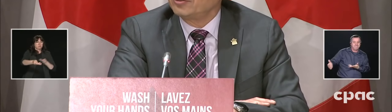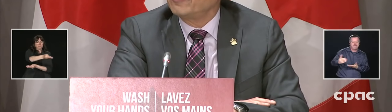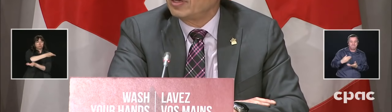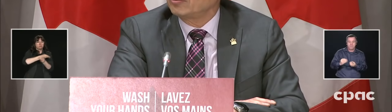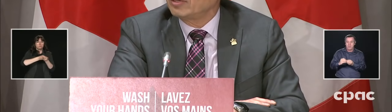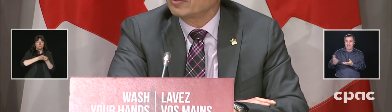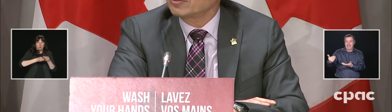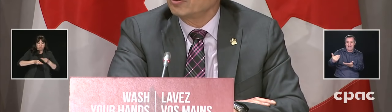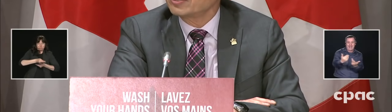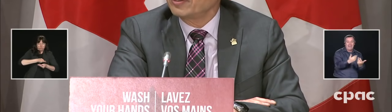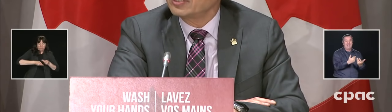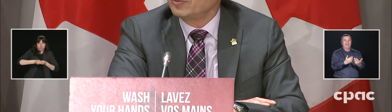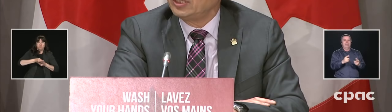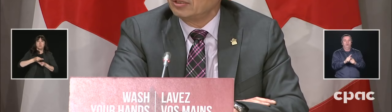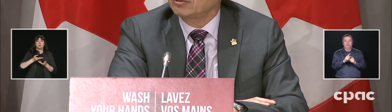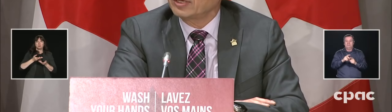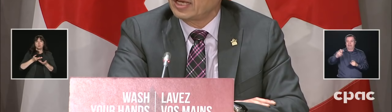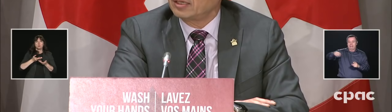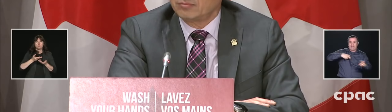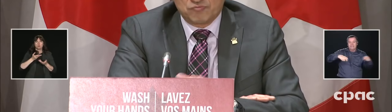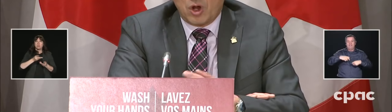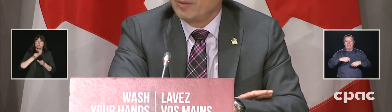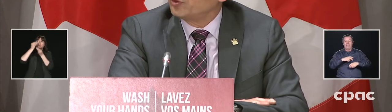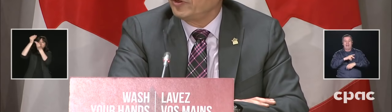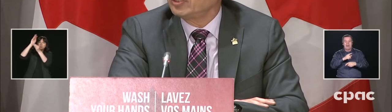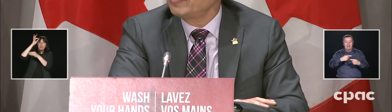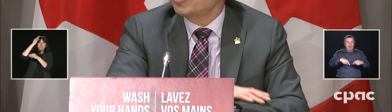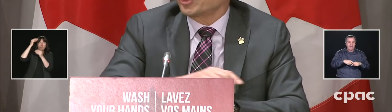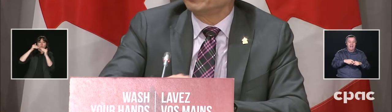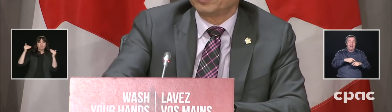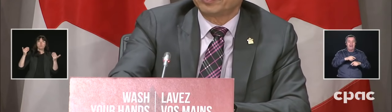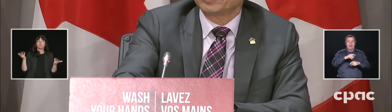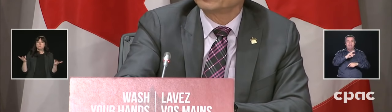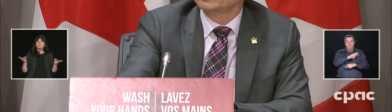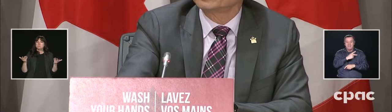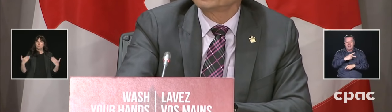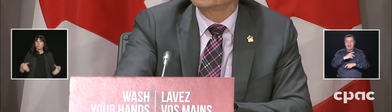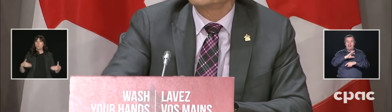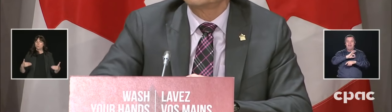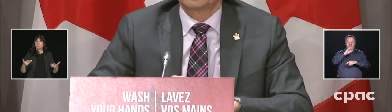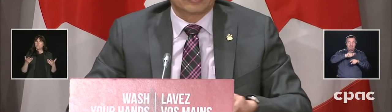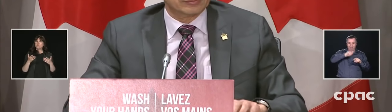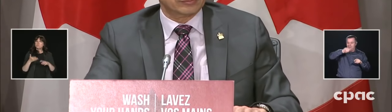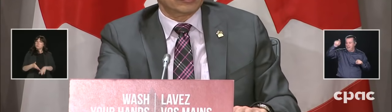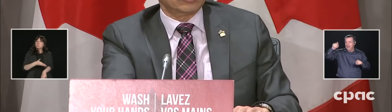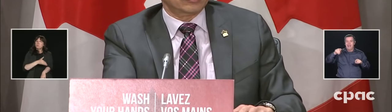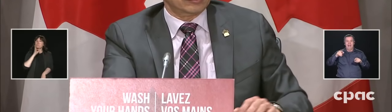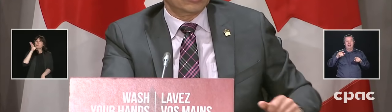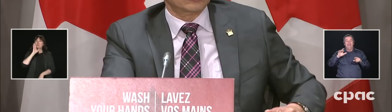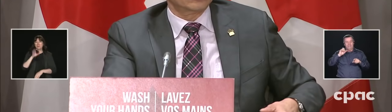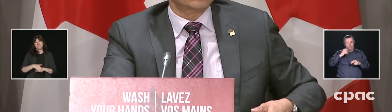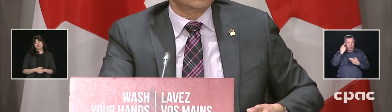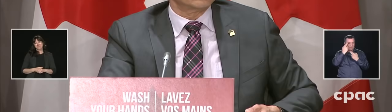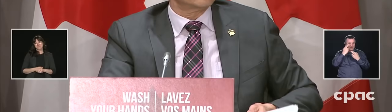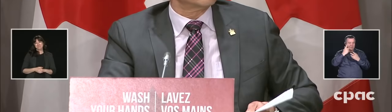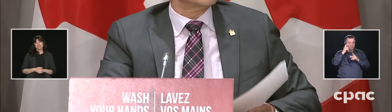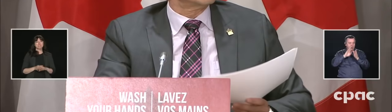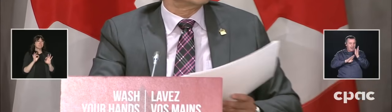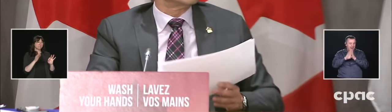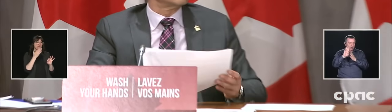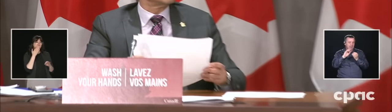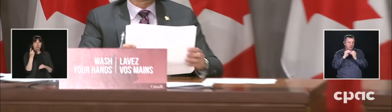and then to the federal level. So those are things that we need to look at improving in the future. Thank you. We'll be taking one last question. Globe